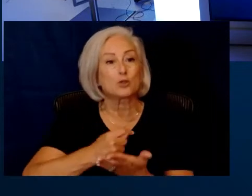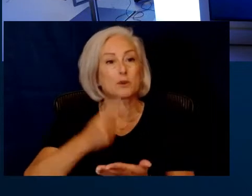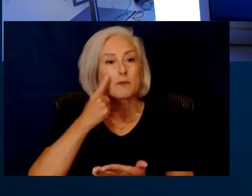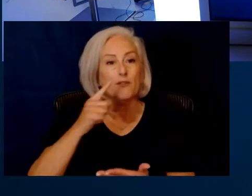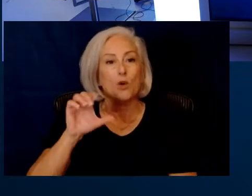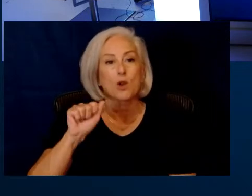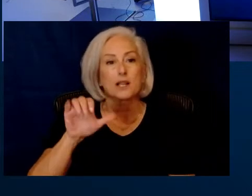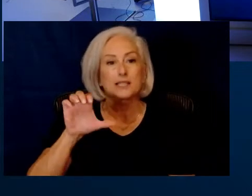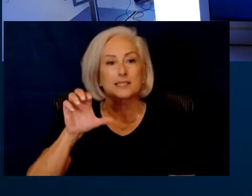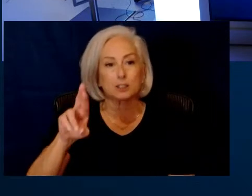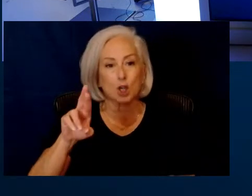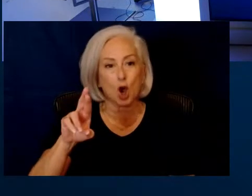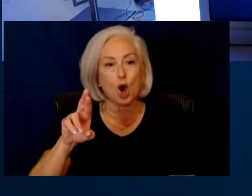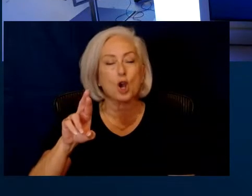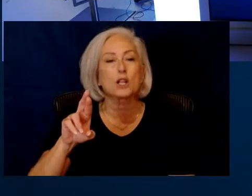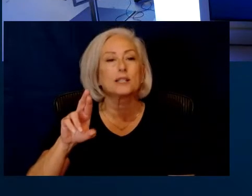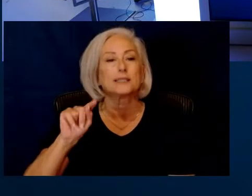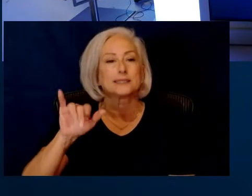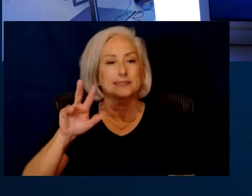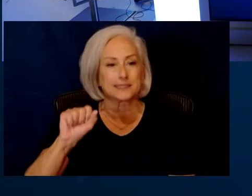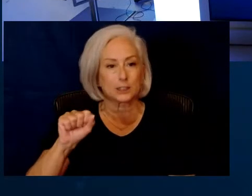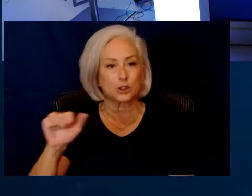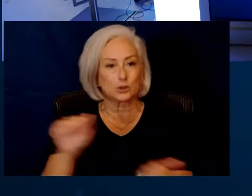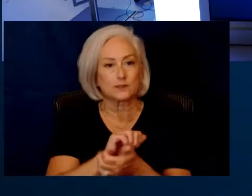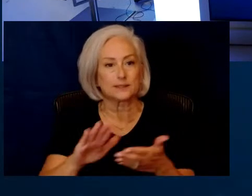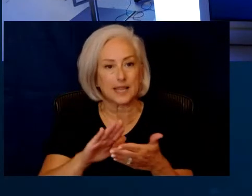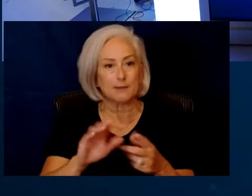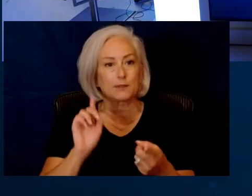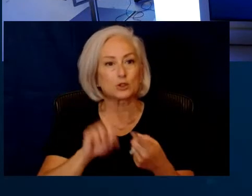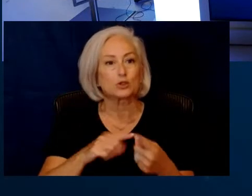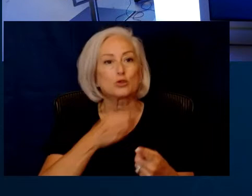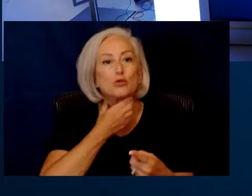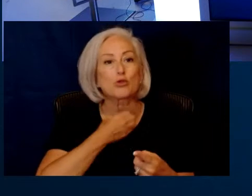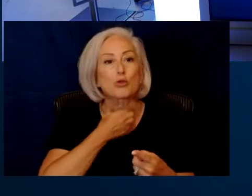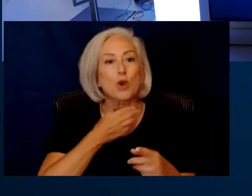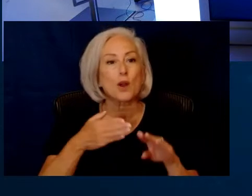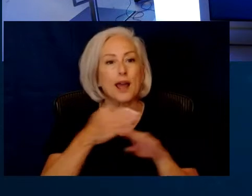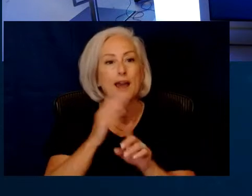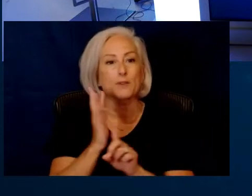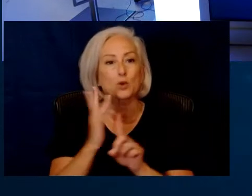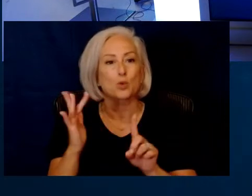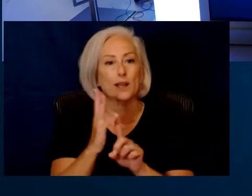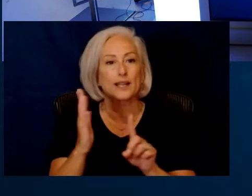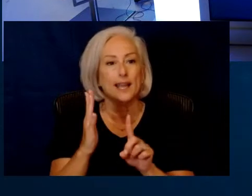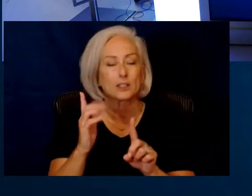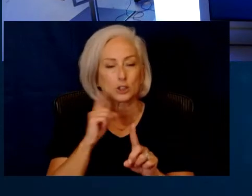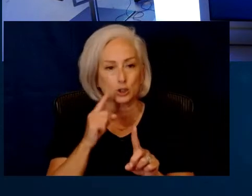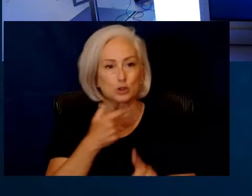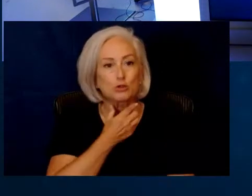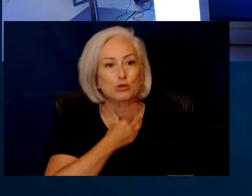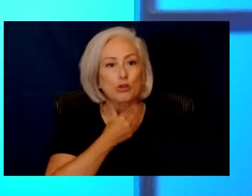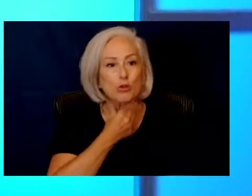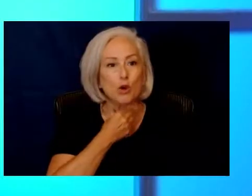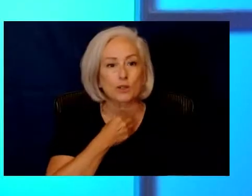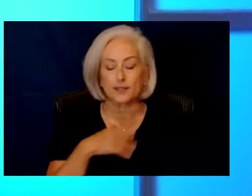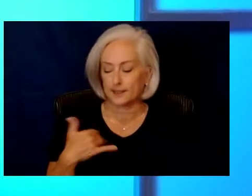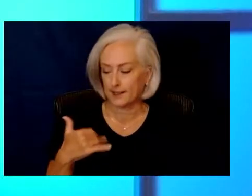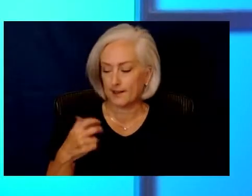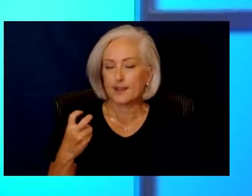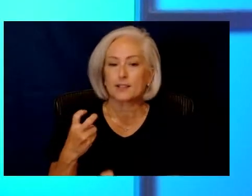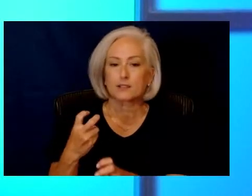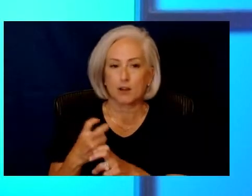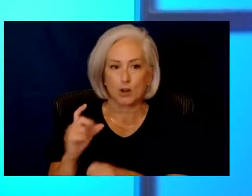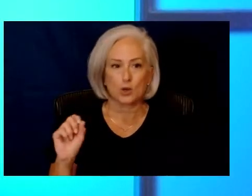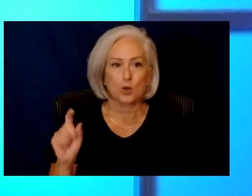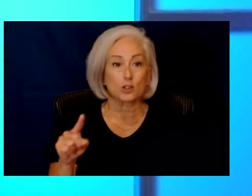damage to the throat after radiation to the throat. That's a hard one. That is a tough question.